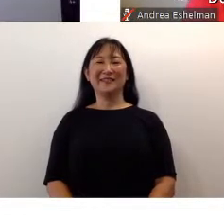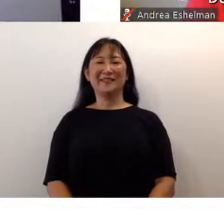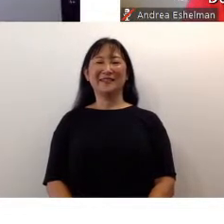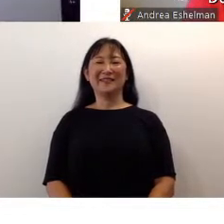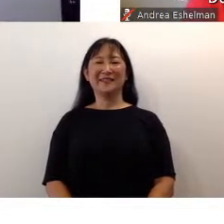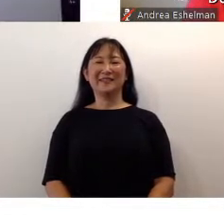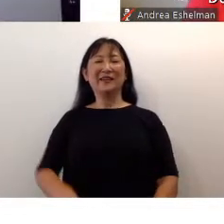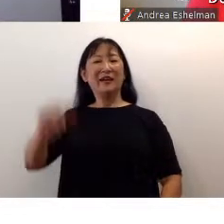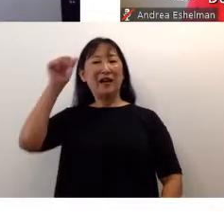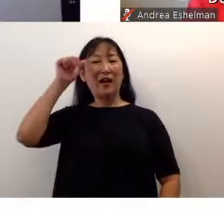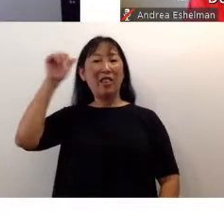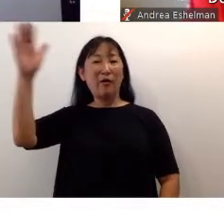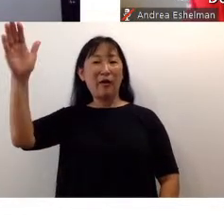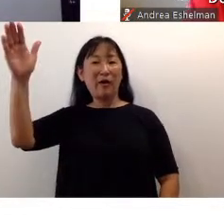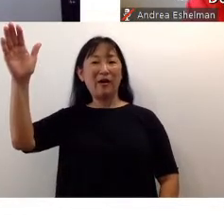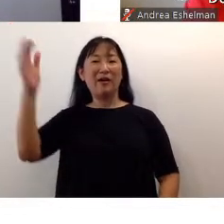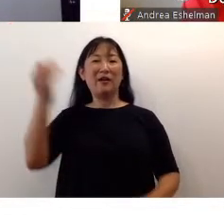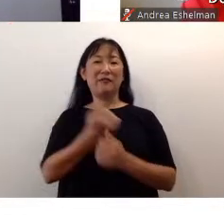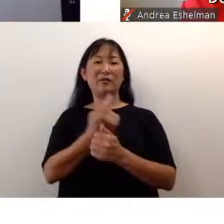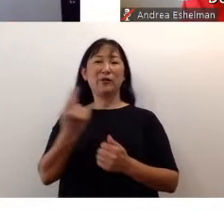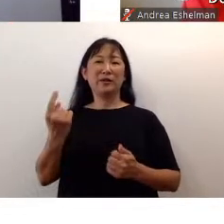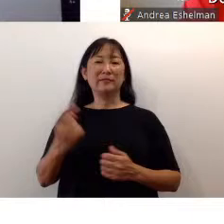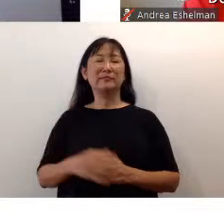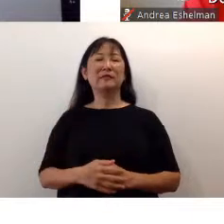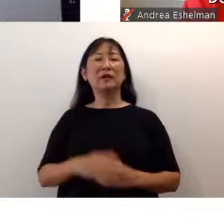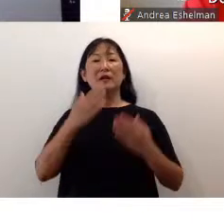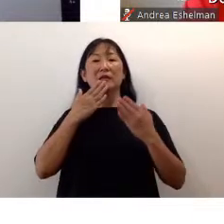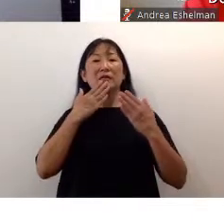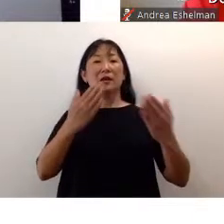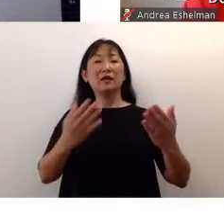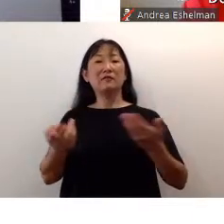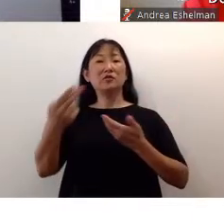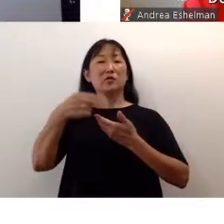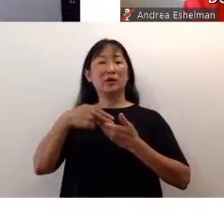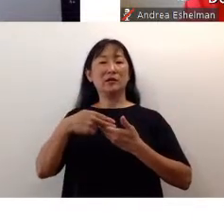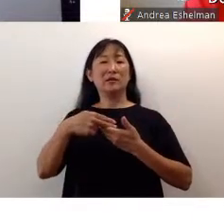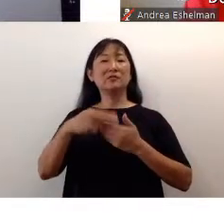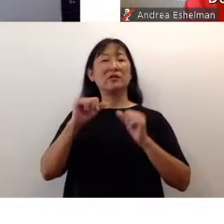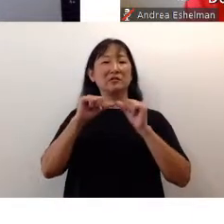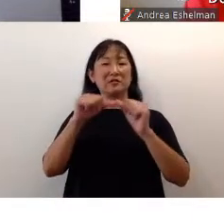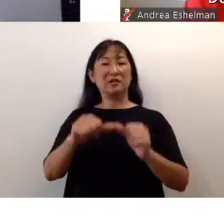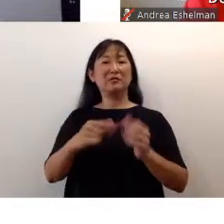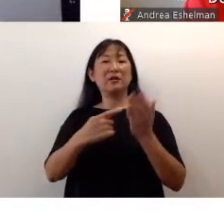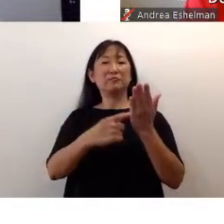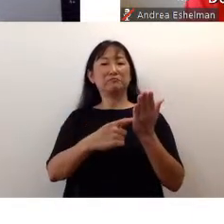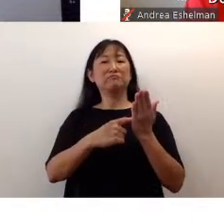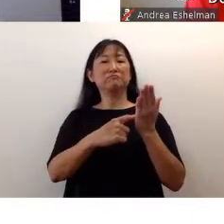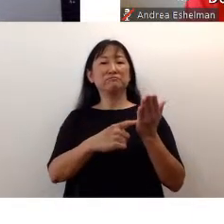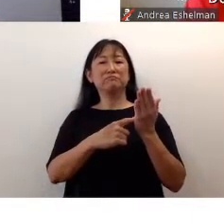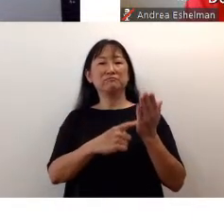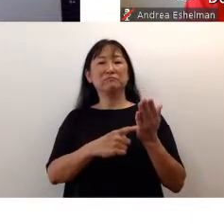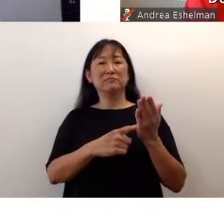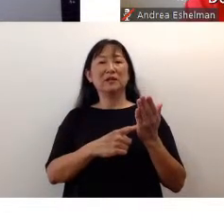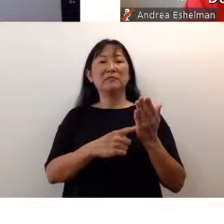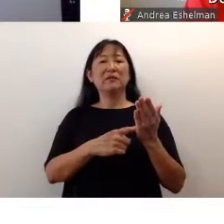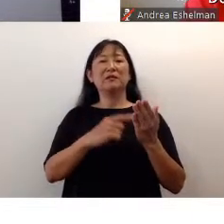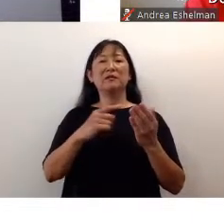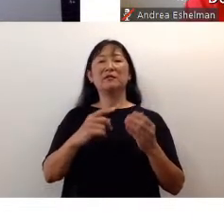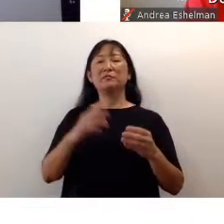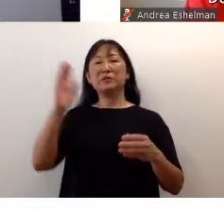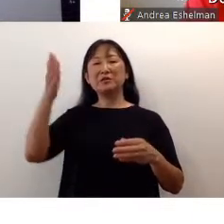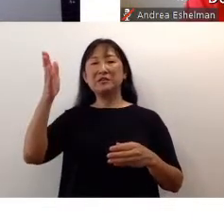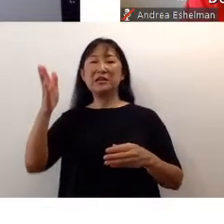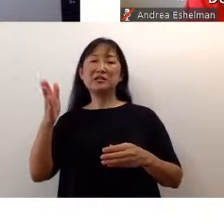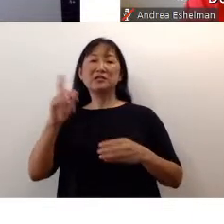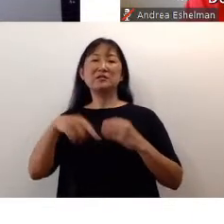Hello, everyone. Thank you for joining us on our continuing discussion with you on presentations about the